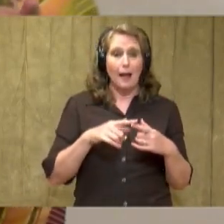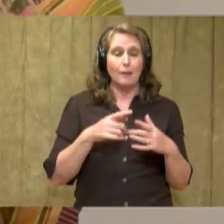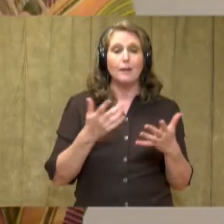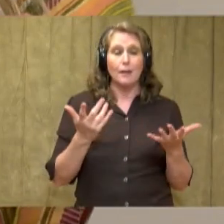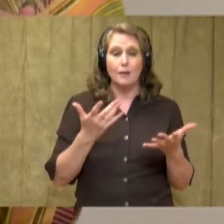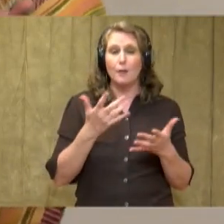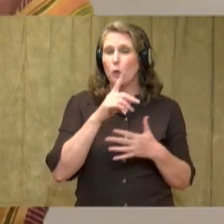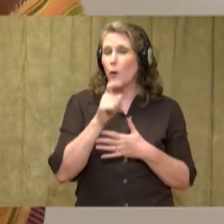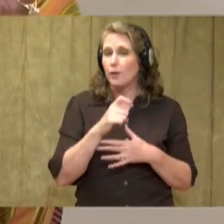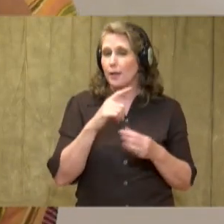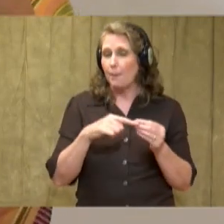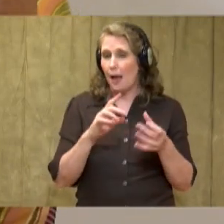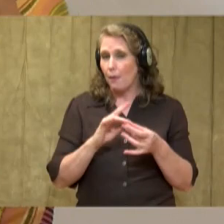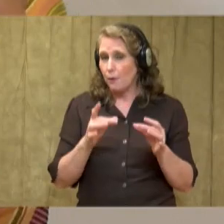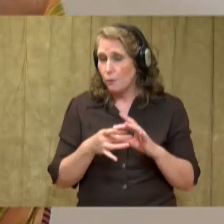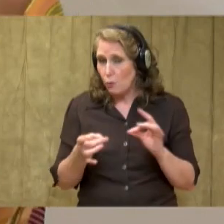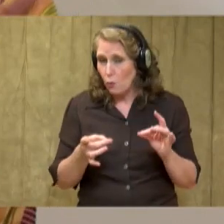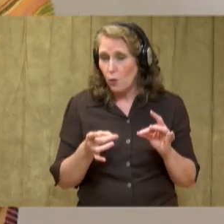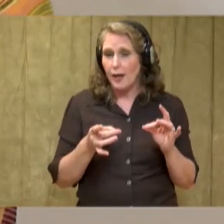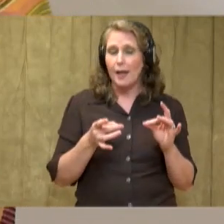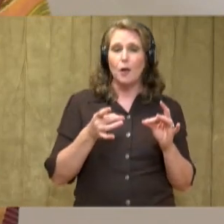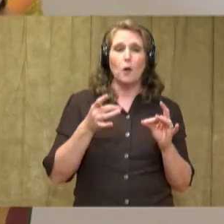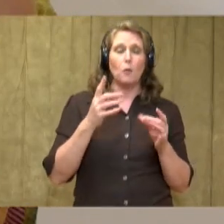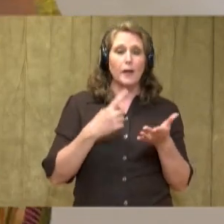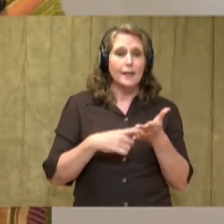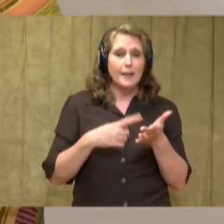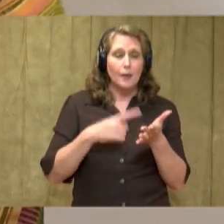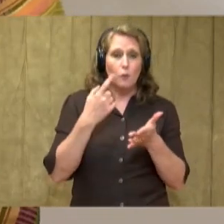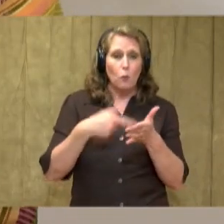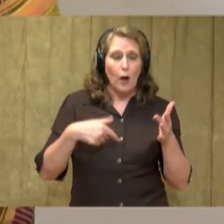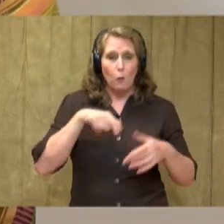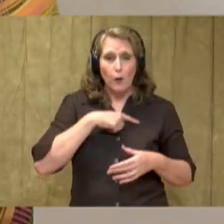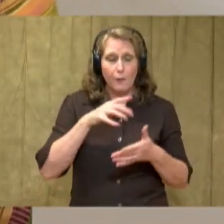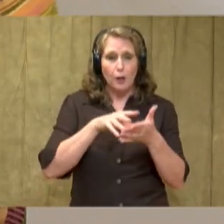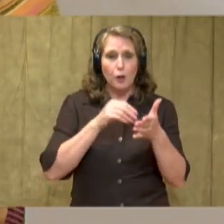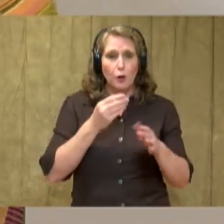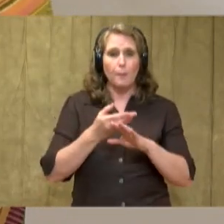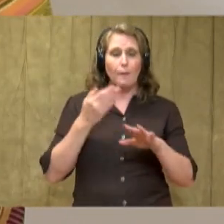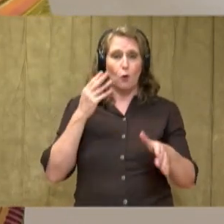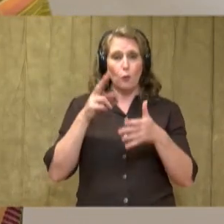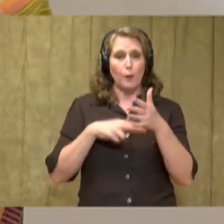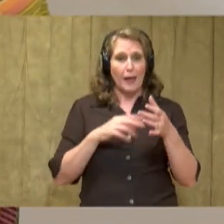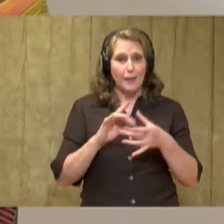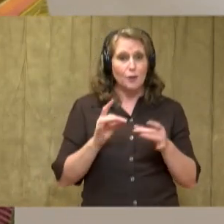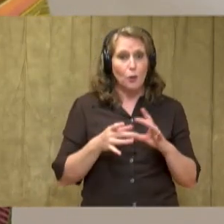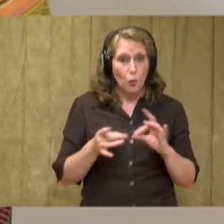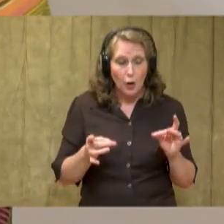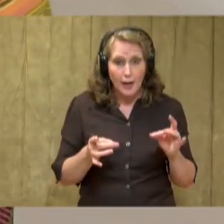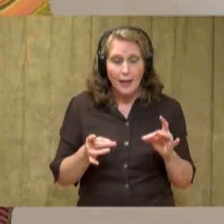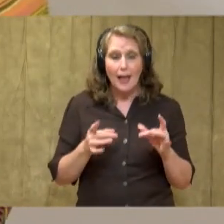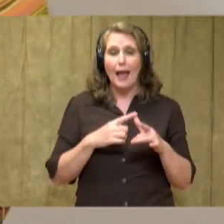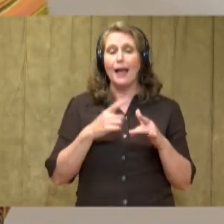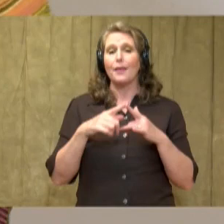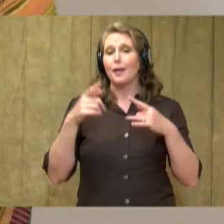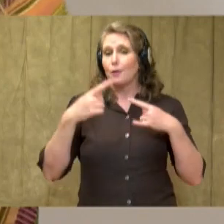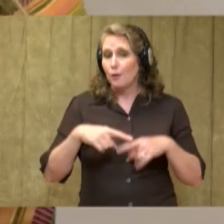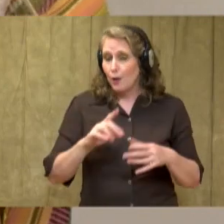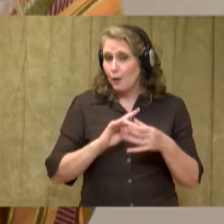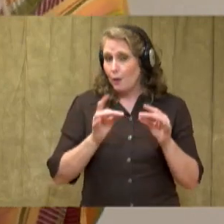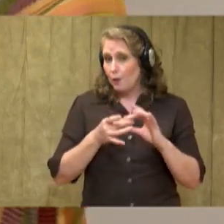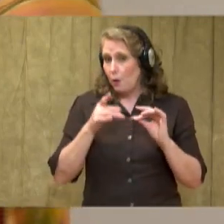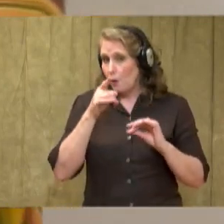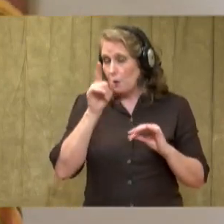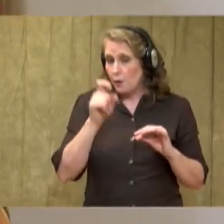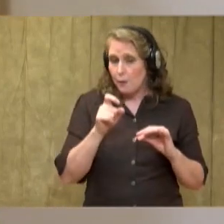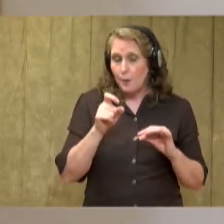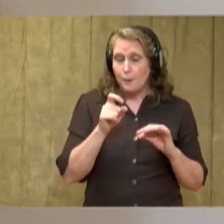questions because, we kind of discussed what we were going to learn before we read our story, and then during our story, you were supposed to